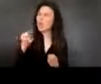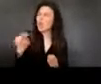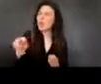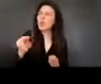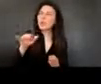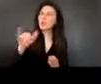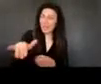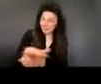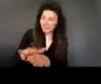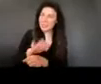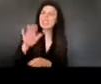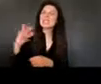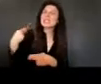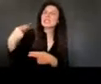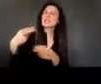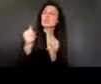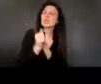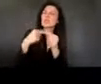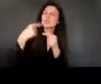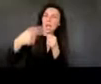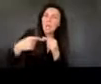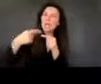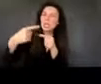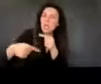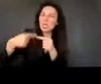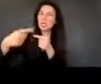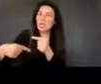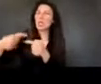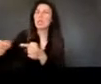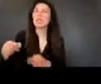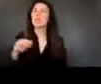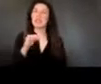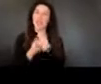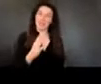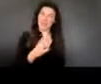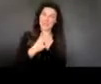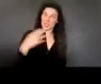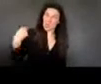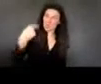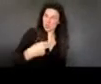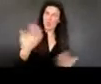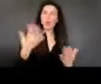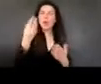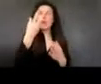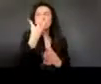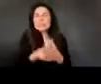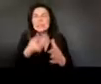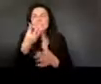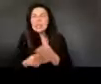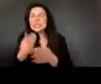somewhat close the gaps that was left by the official history with this kind of much more